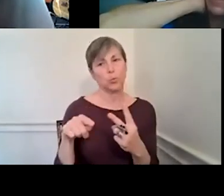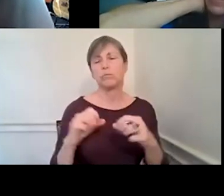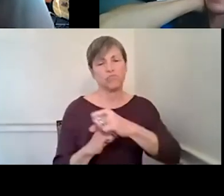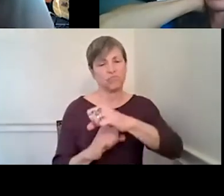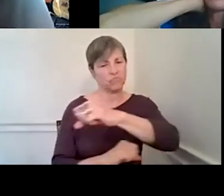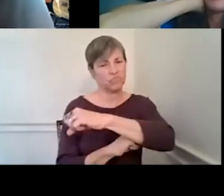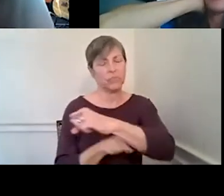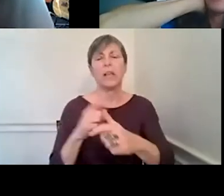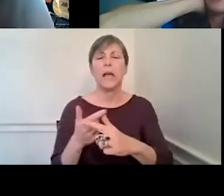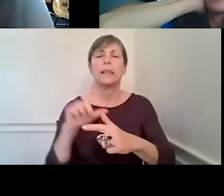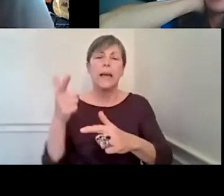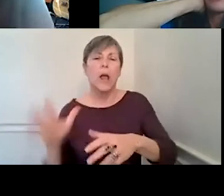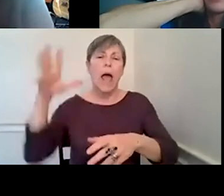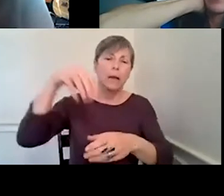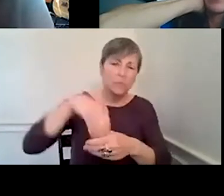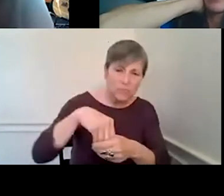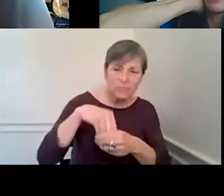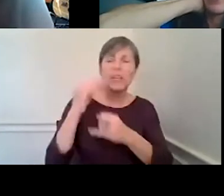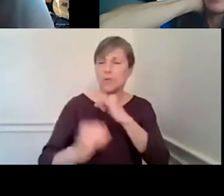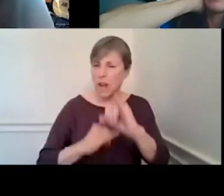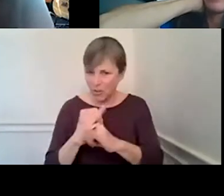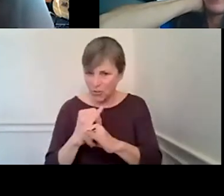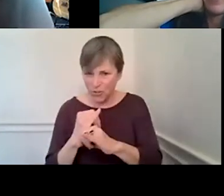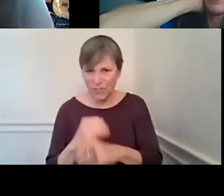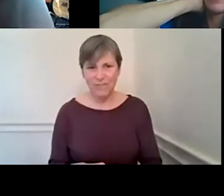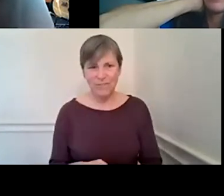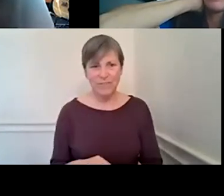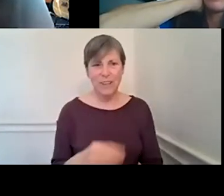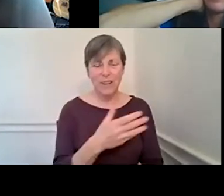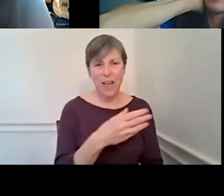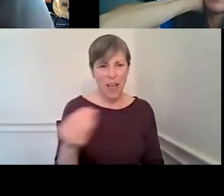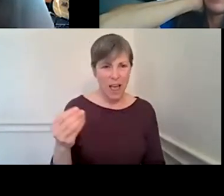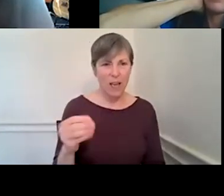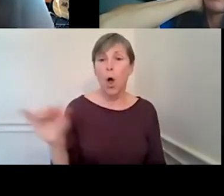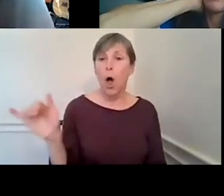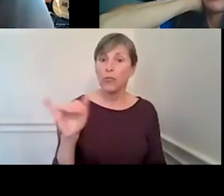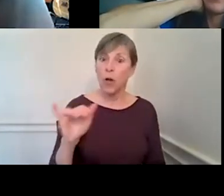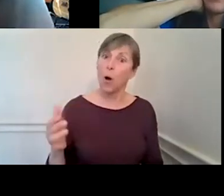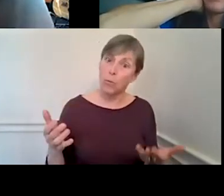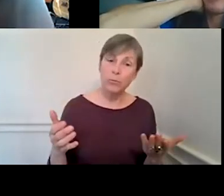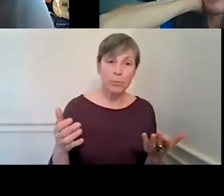of the international element to it. Also enjoy some time in the liberal arts college with a minor